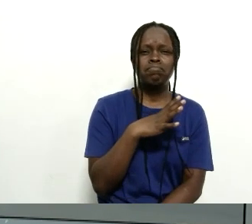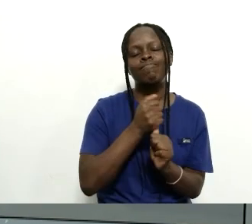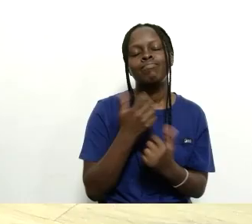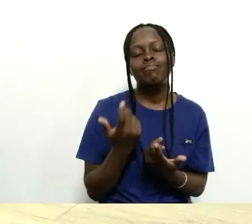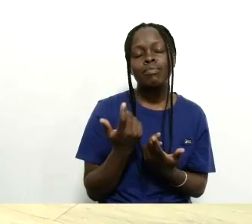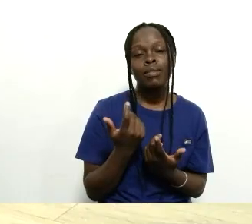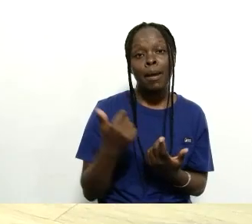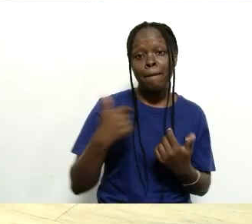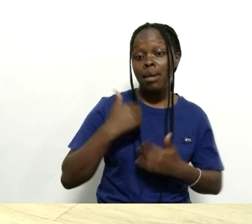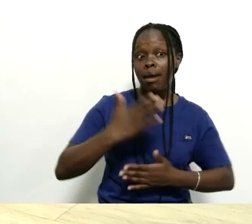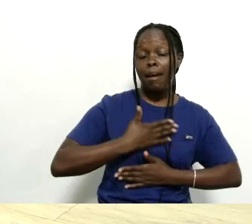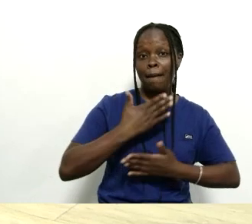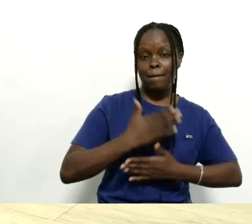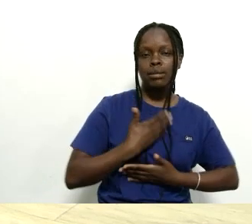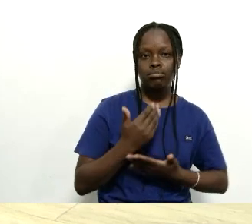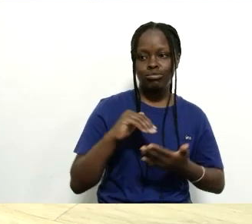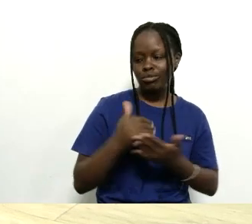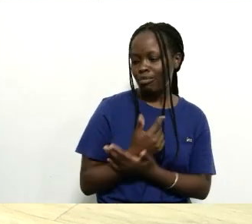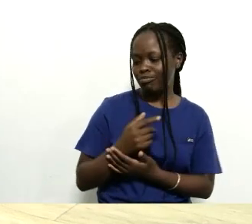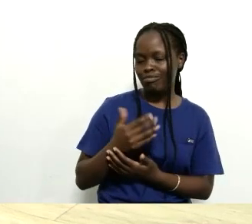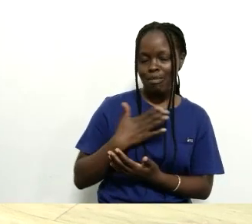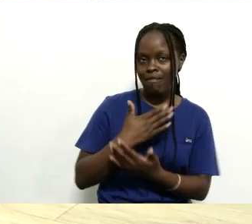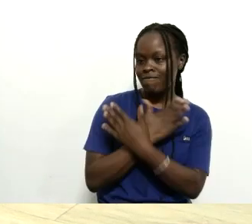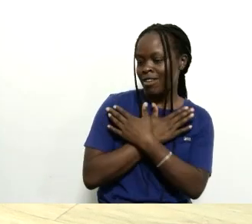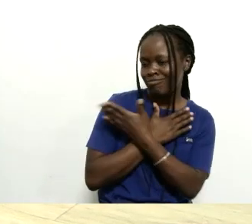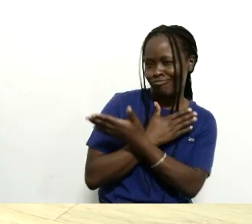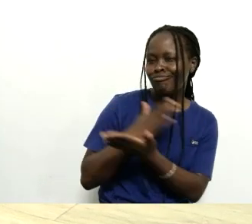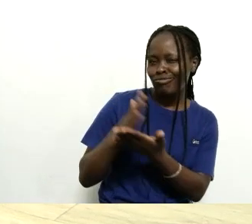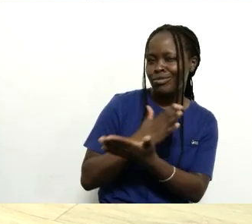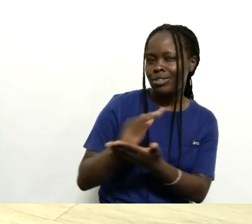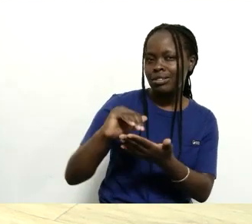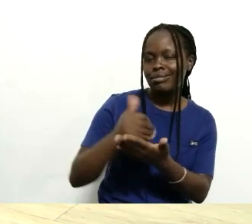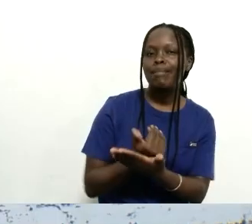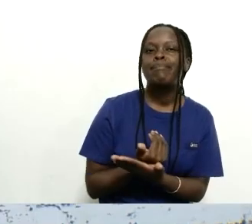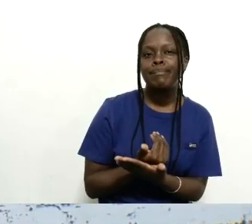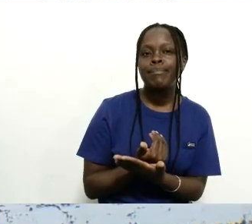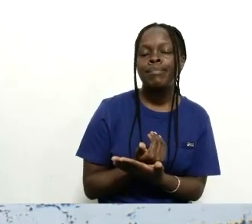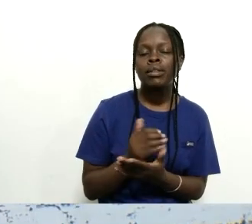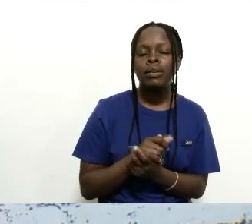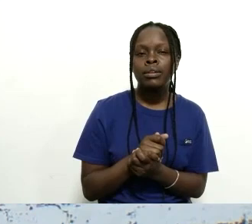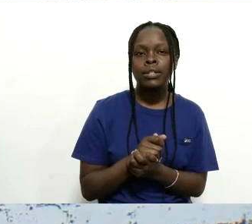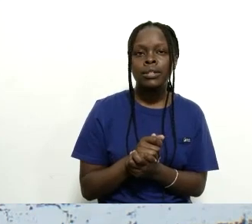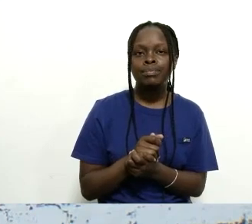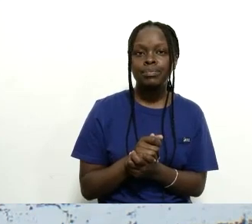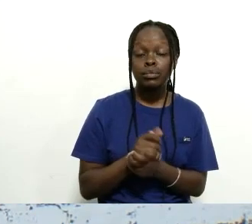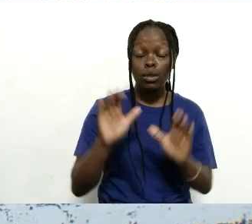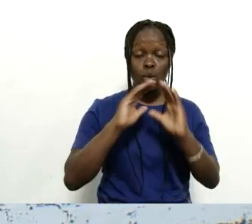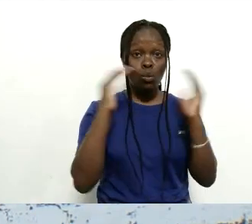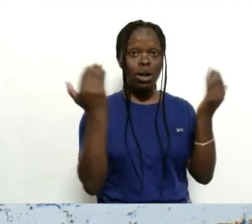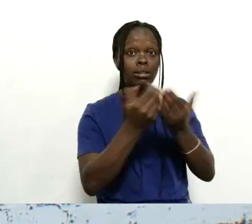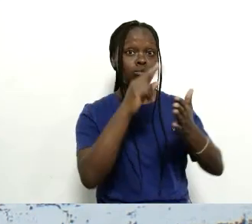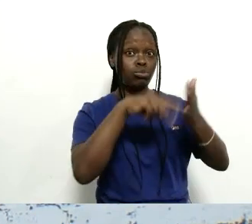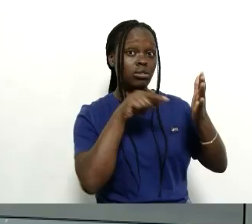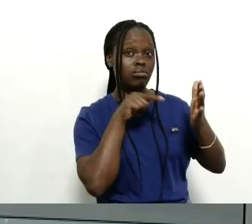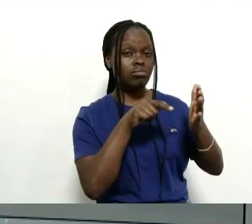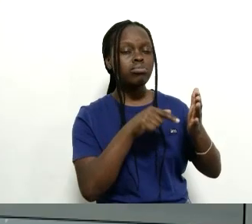our kids very busy using the word reader apps. And I was like, wow, they should bring